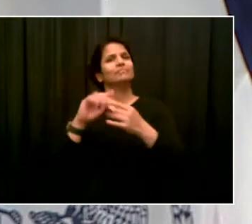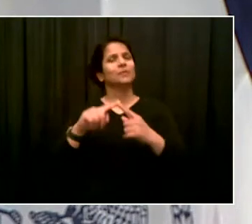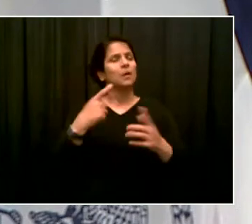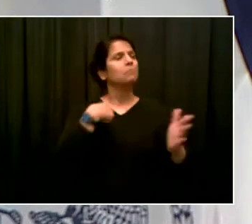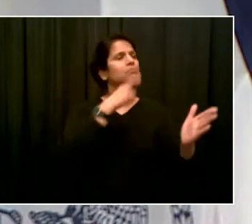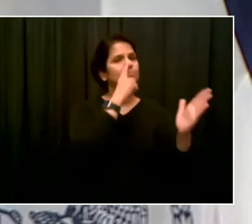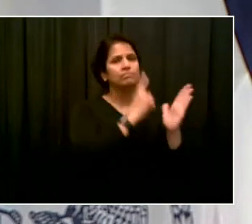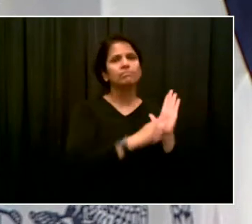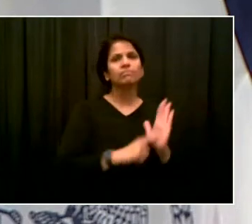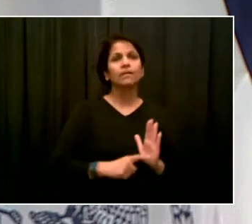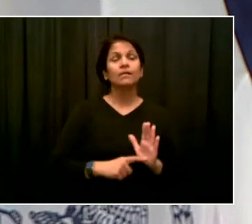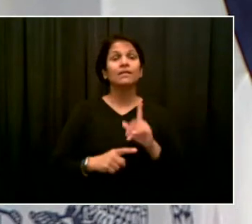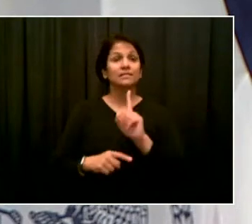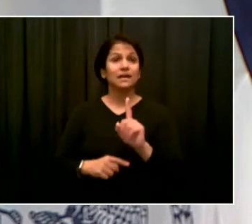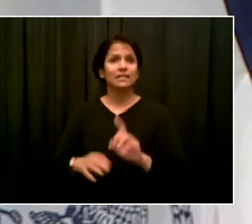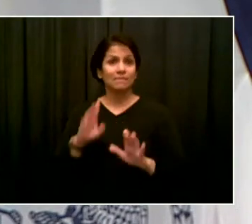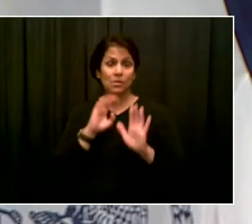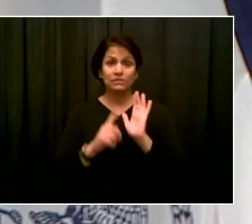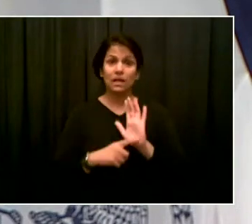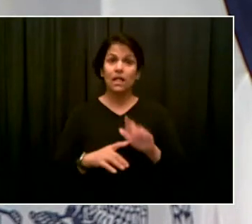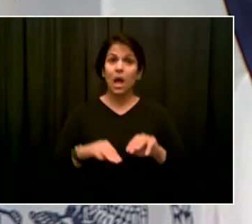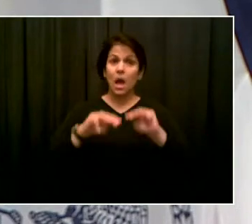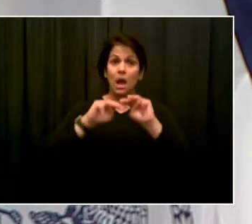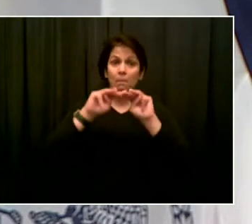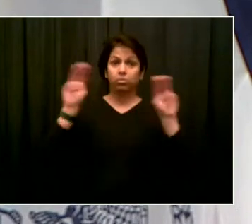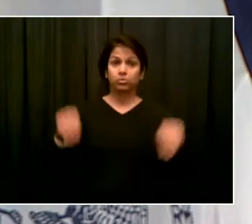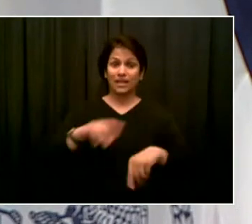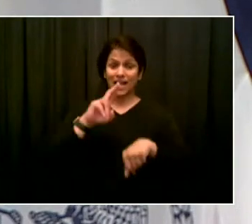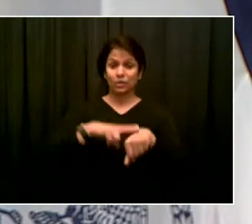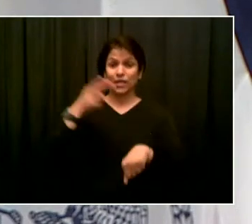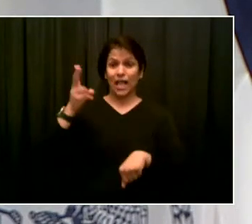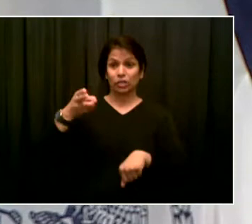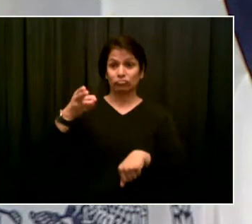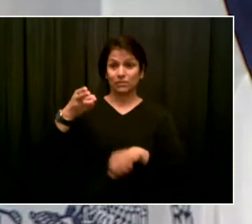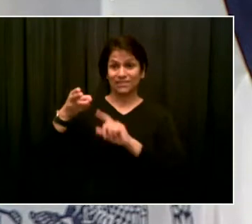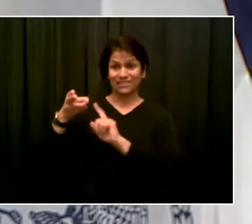comes there to get vaccinated gets 4 free admissions.